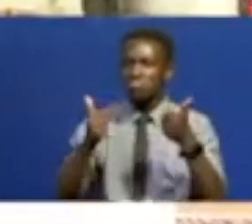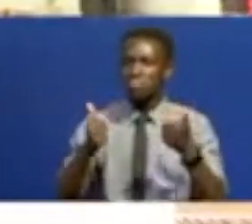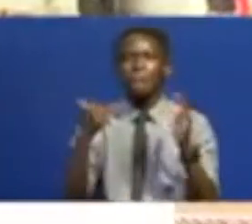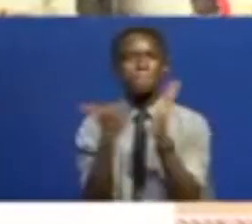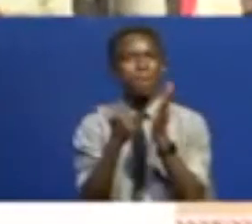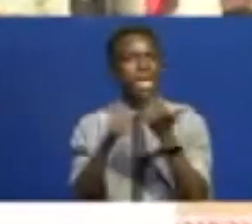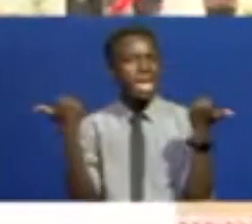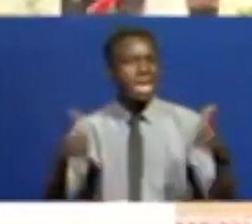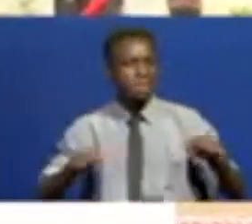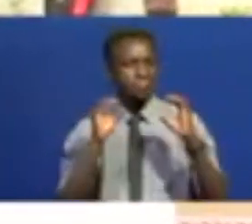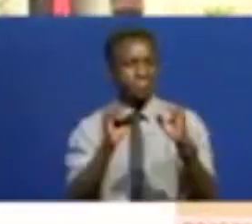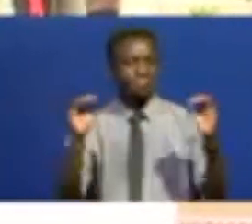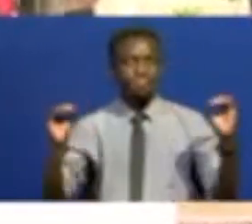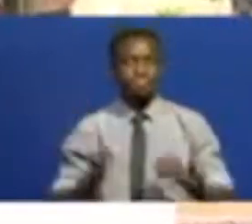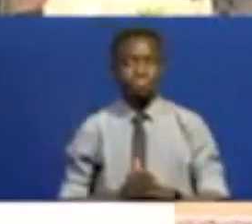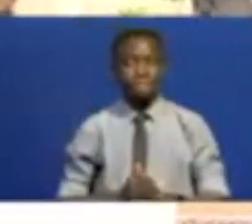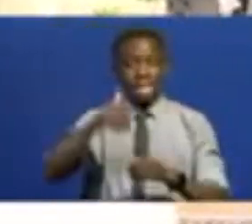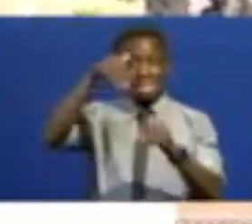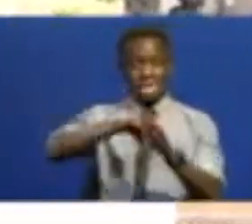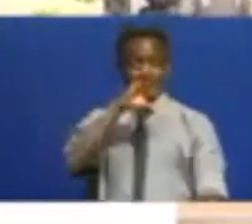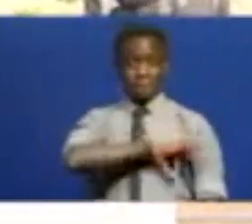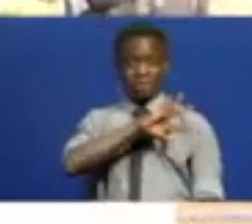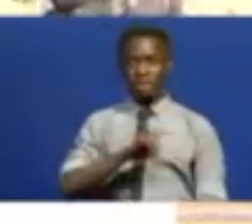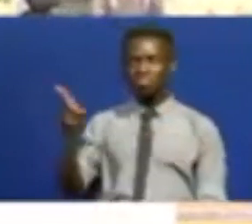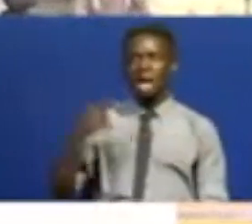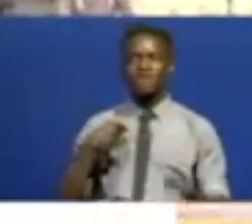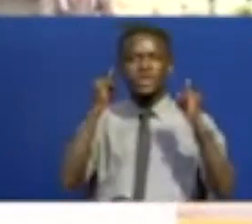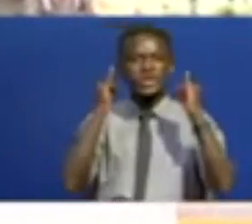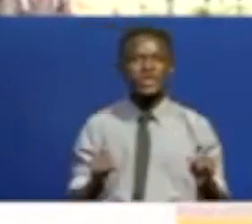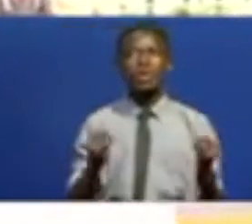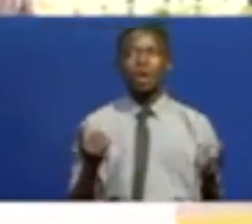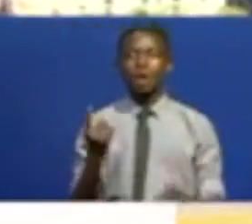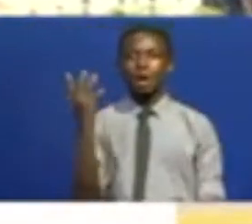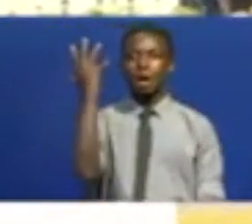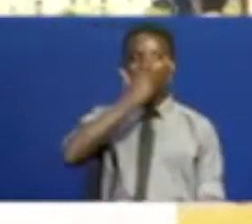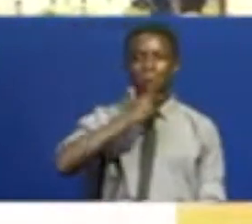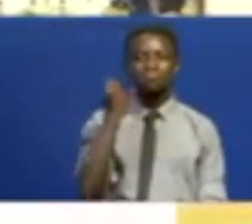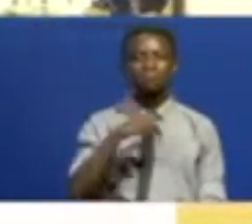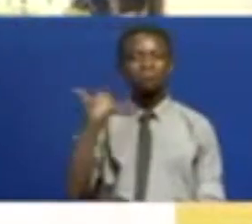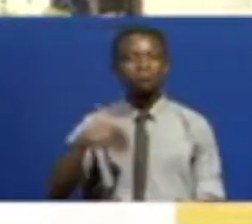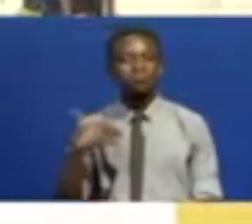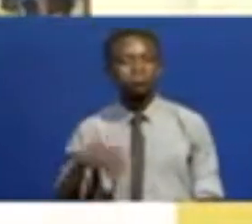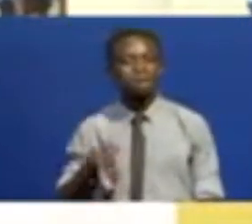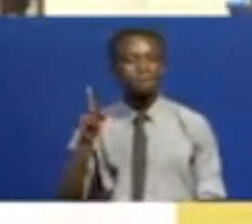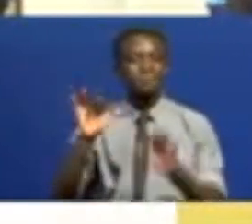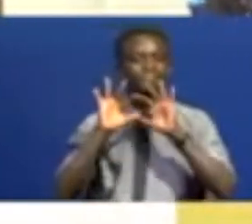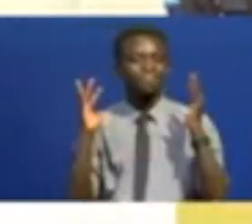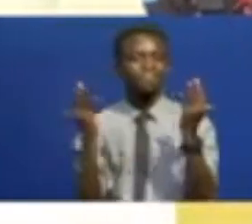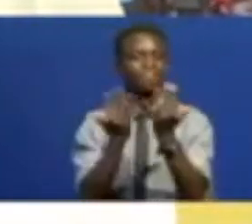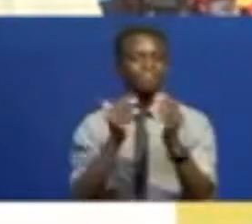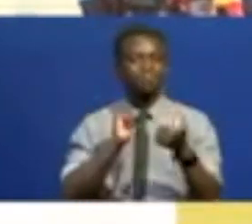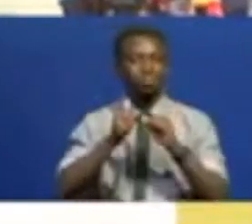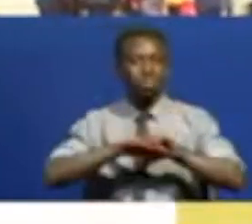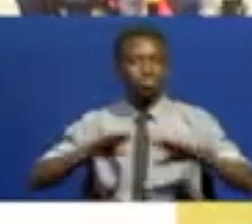yoyote. Among the benefits is a new modern look for Kericho Green Stadium. We have new stands, we